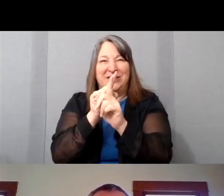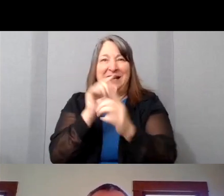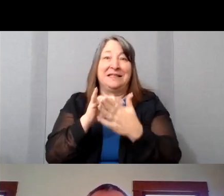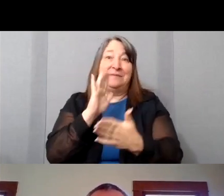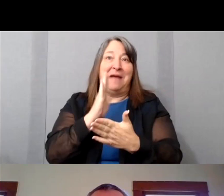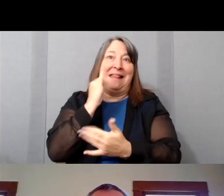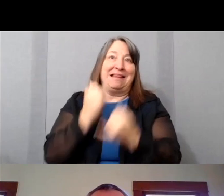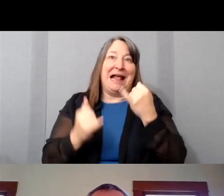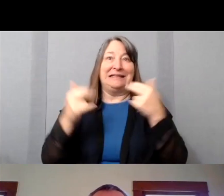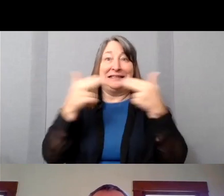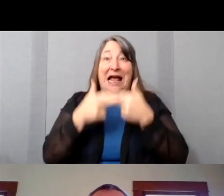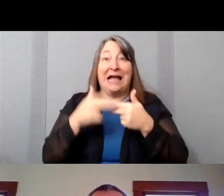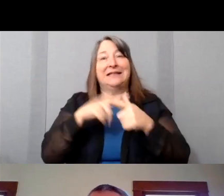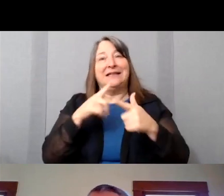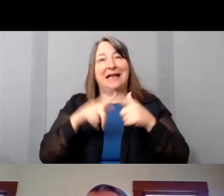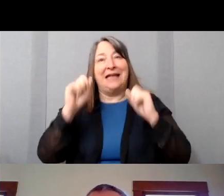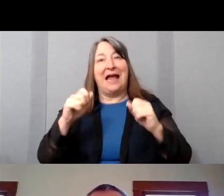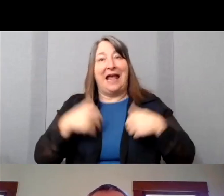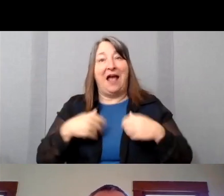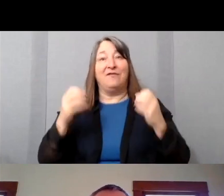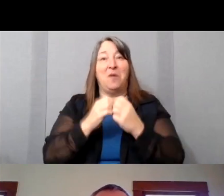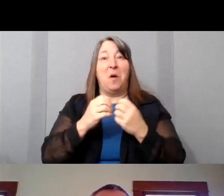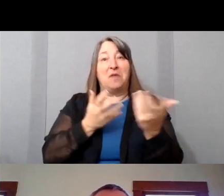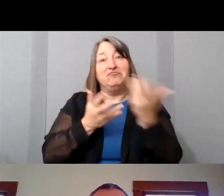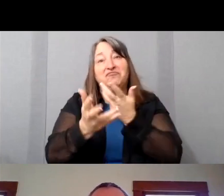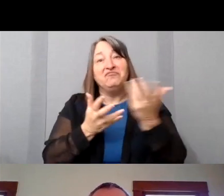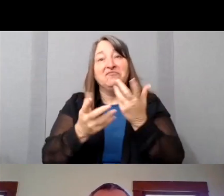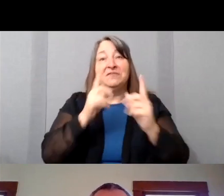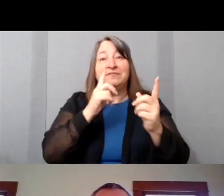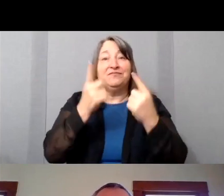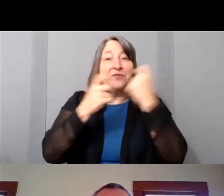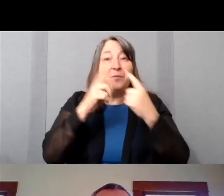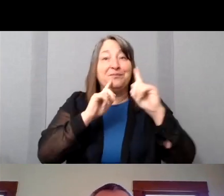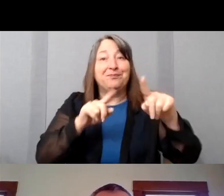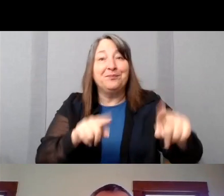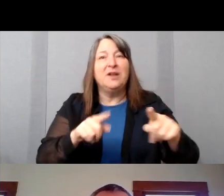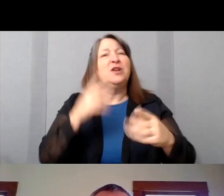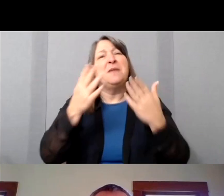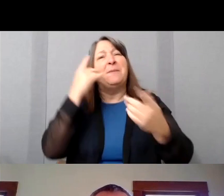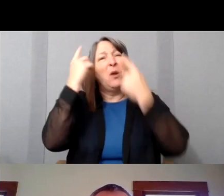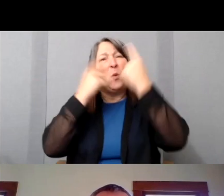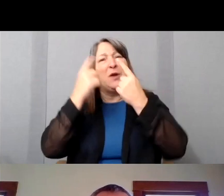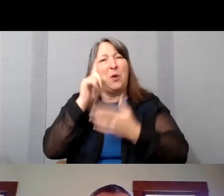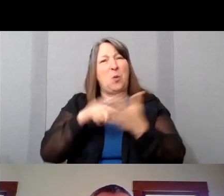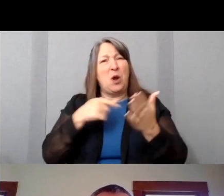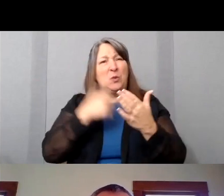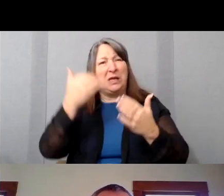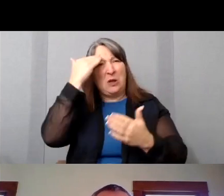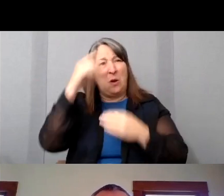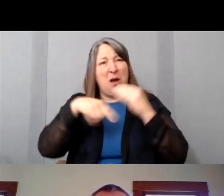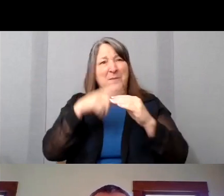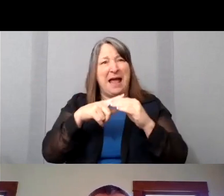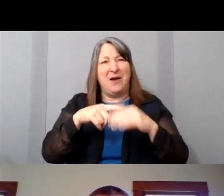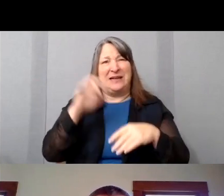here, and then we can open this up to more conversation. So you may be wondering, like, what do we know about delivering mentoring